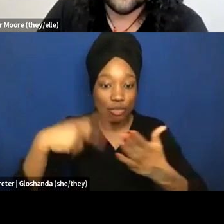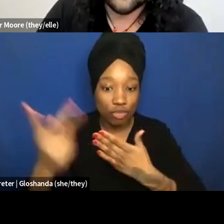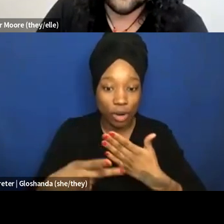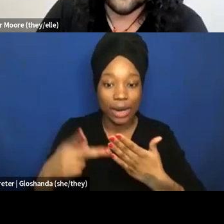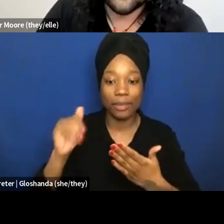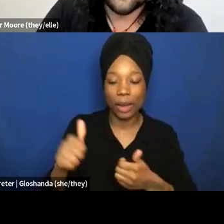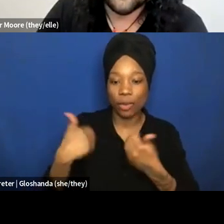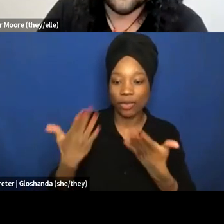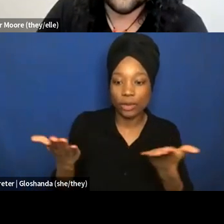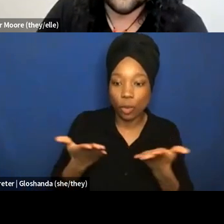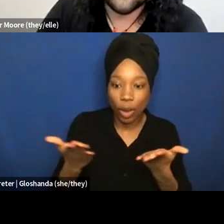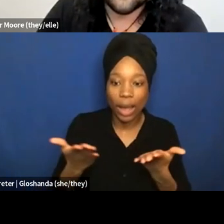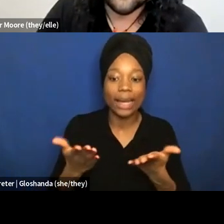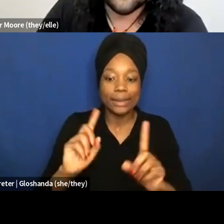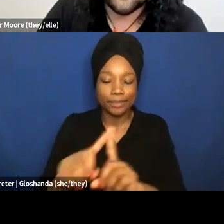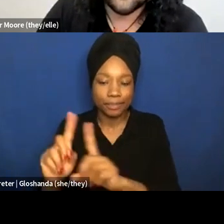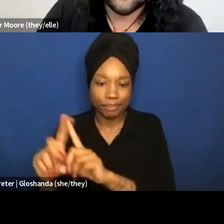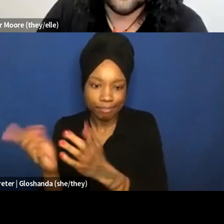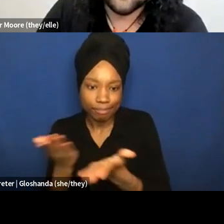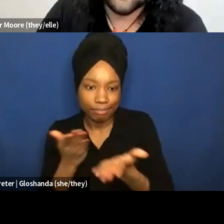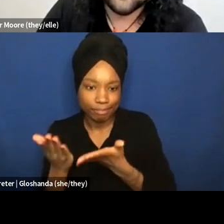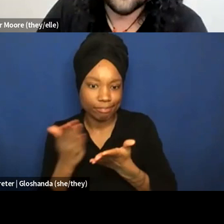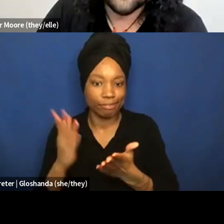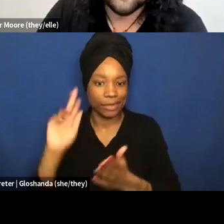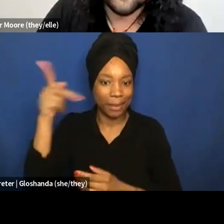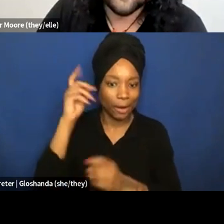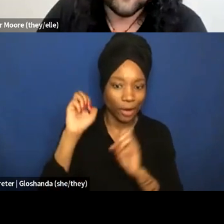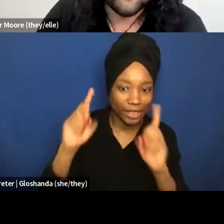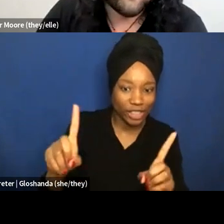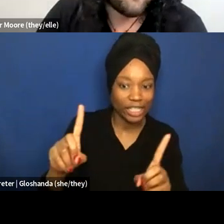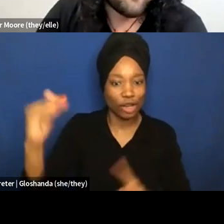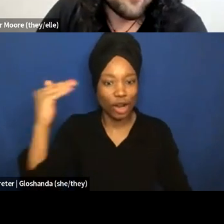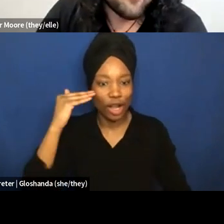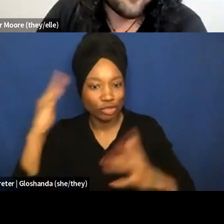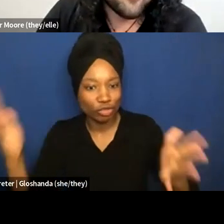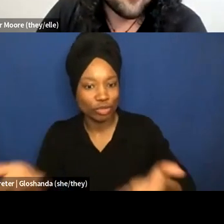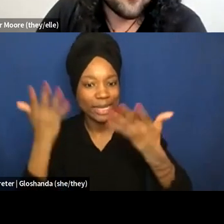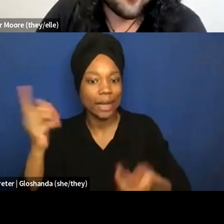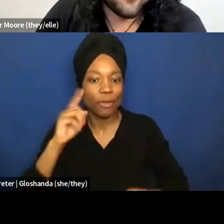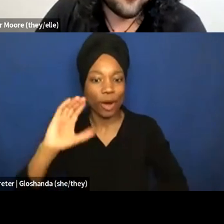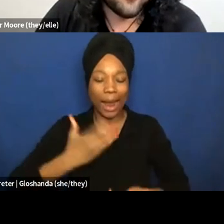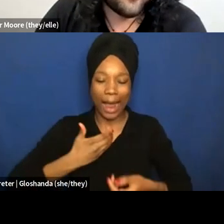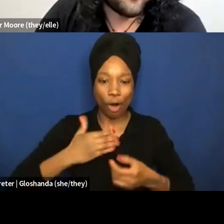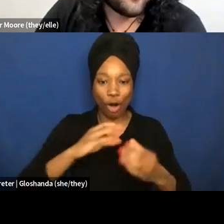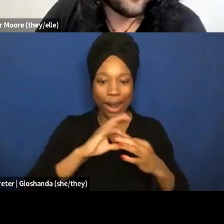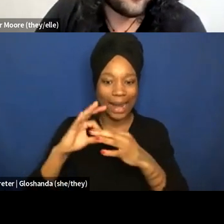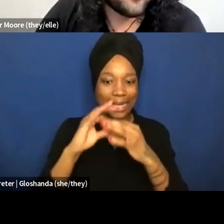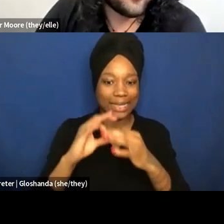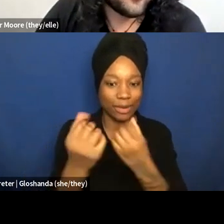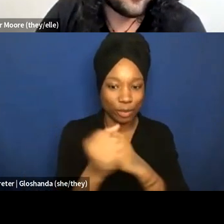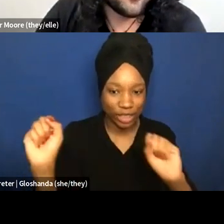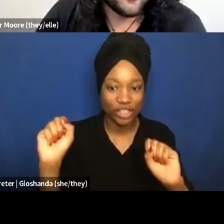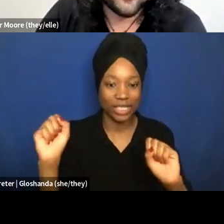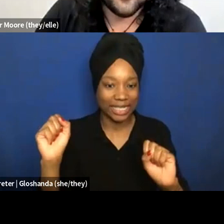consciousness raising in the service of our collective liberation. Shout out to some of the star seeds in the chat. We have some students coming through, participants